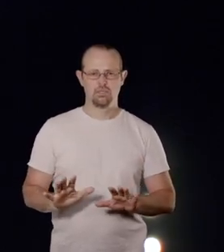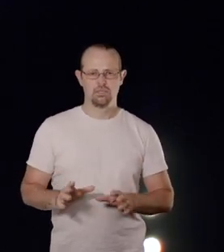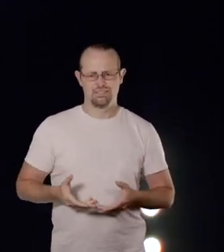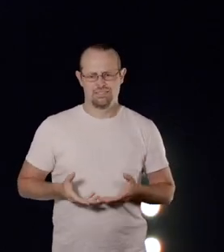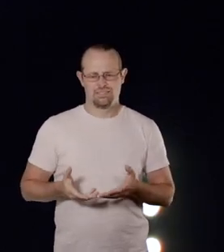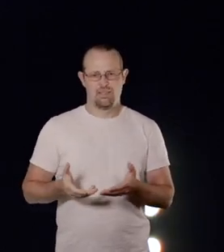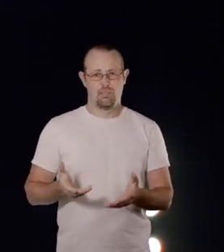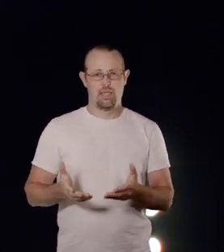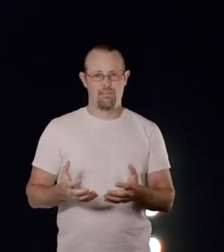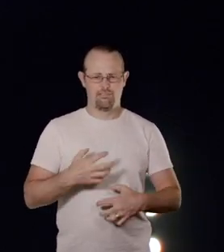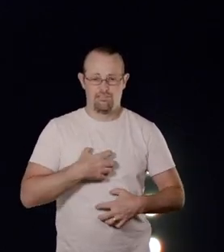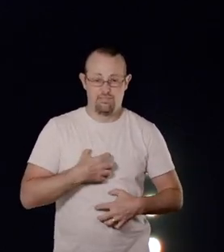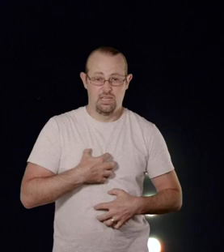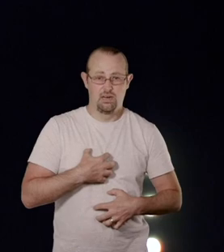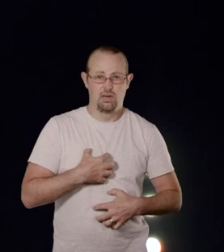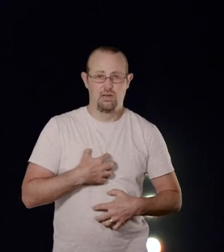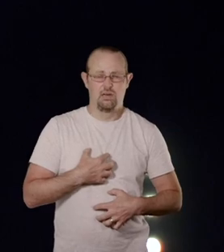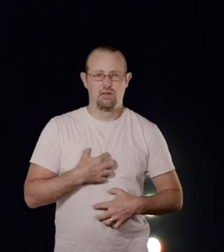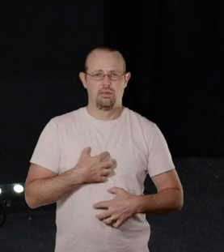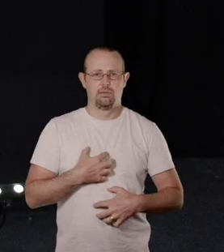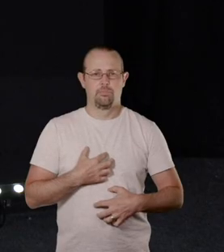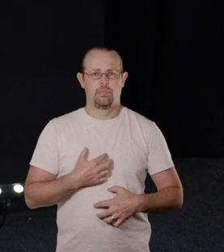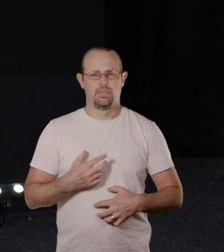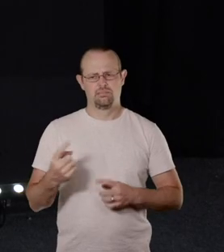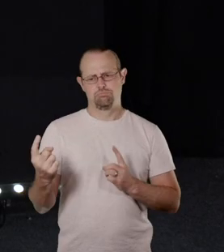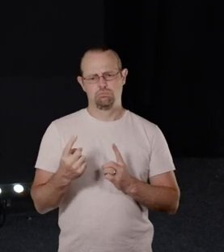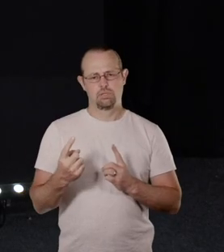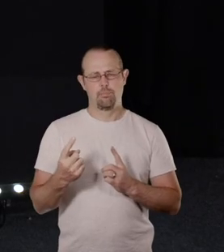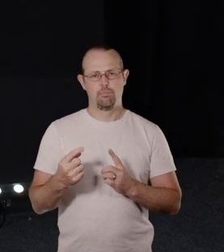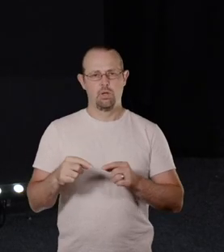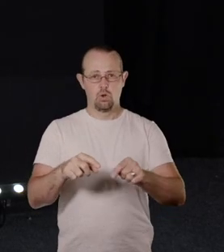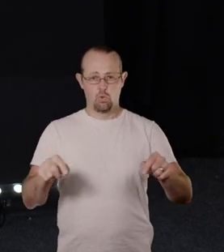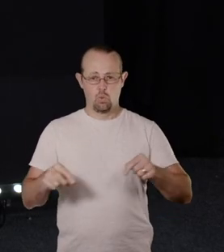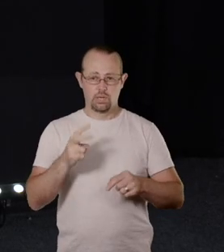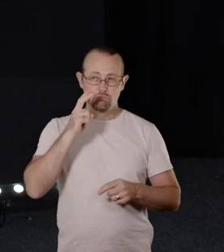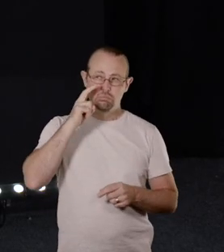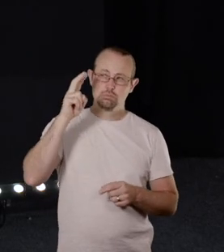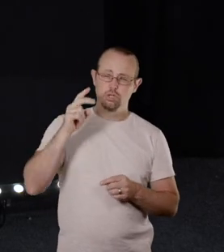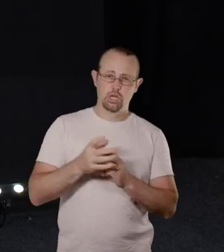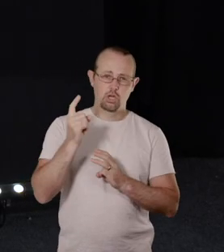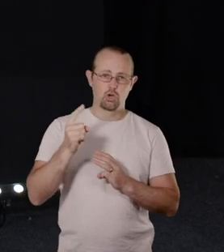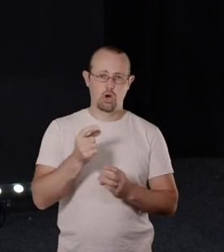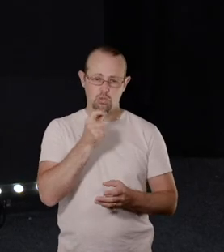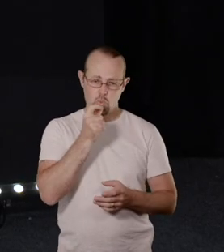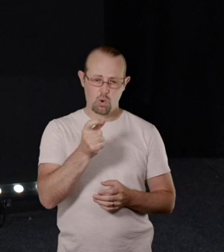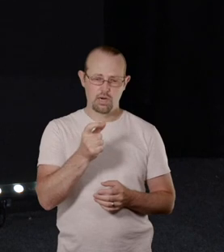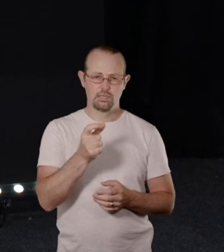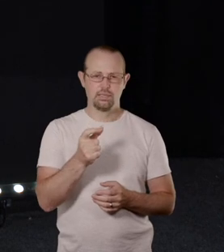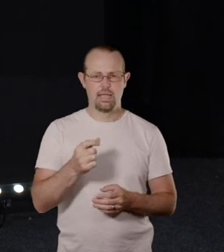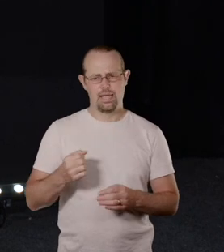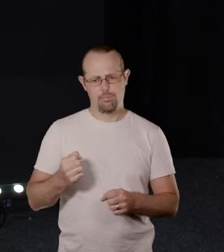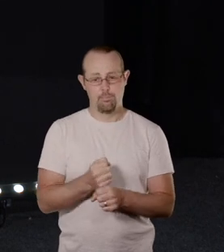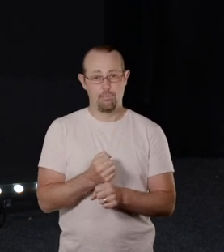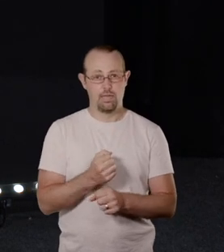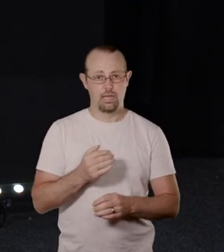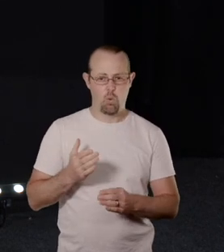to someone else's strategy. We can get into the Word of God and make it work for us. You know, the Lord makes all things new. And